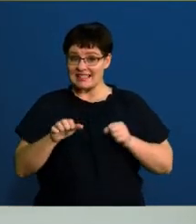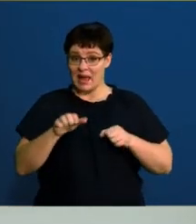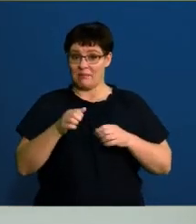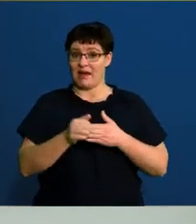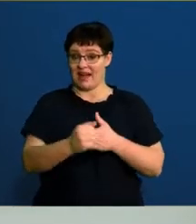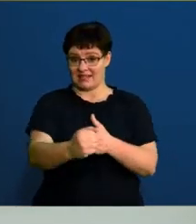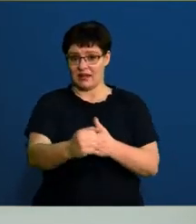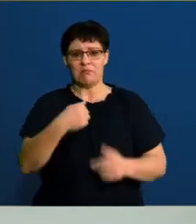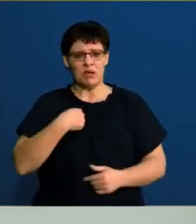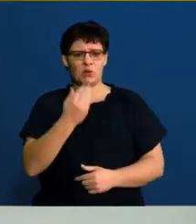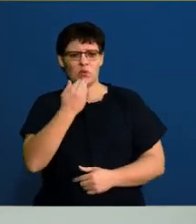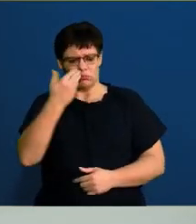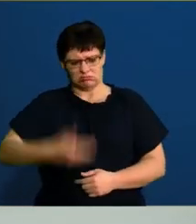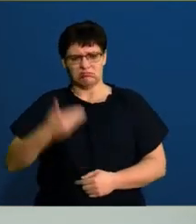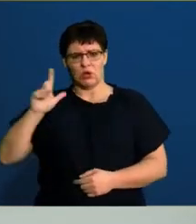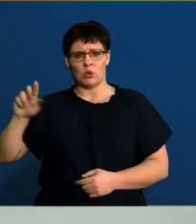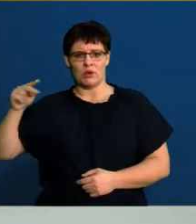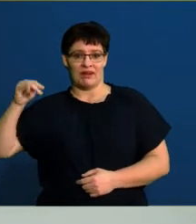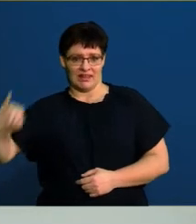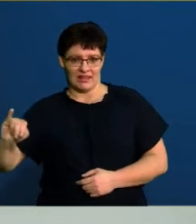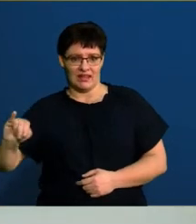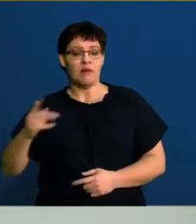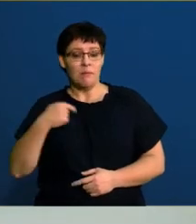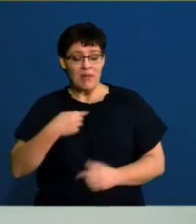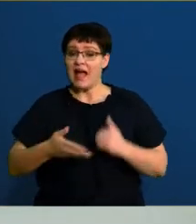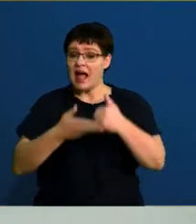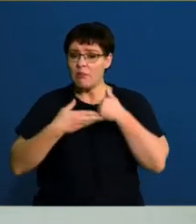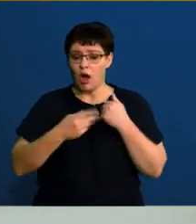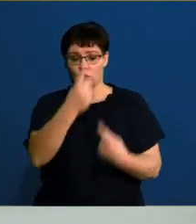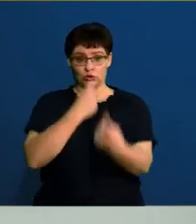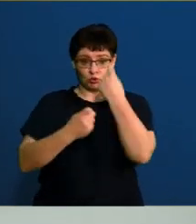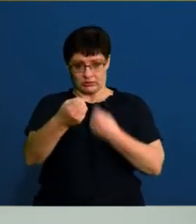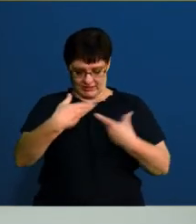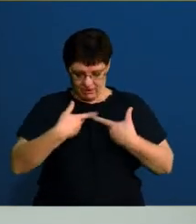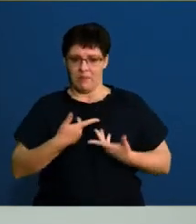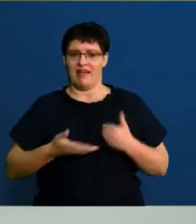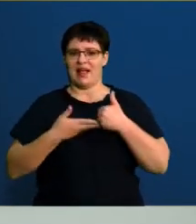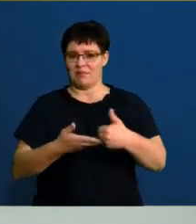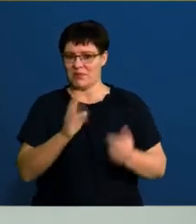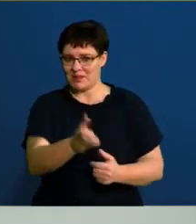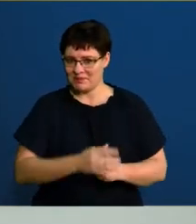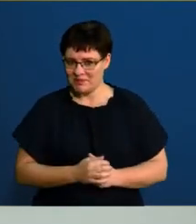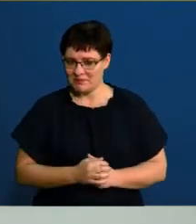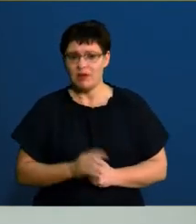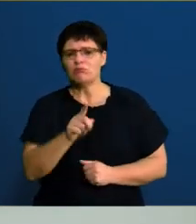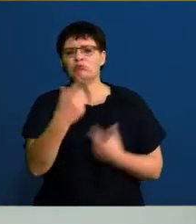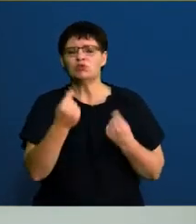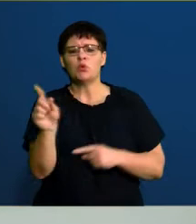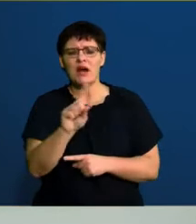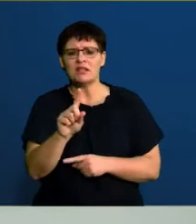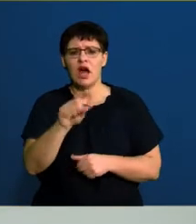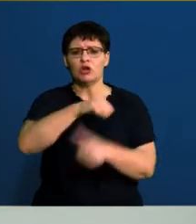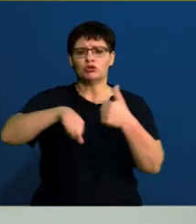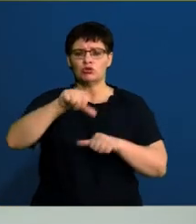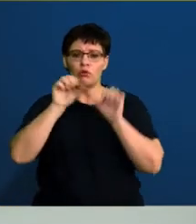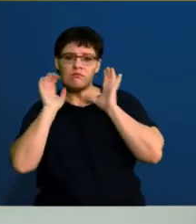My name is Looney and I'll be assisting you to get all your questions through to us. All you need to do is hit us up on our social